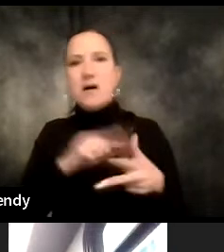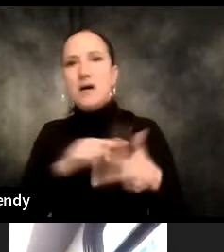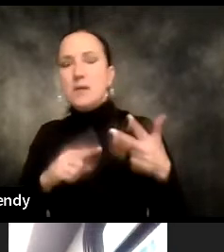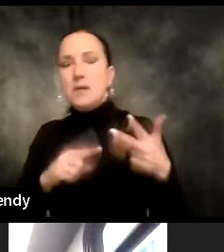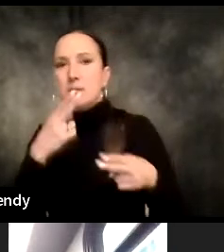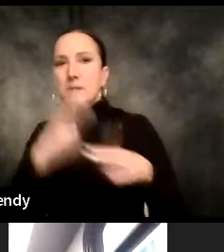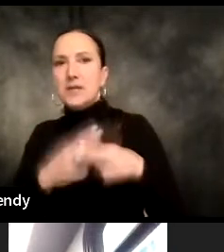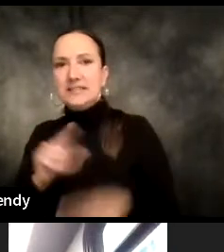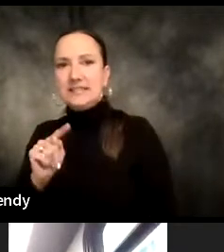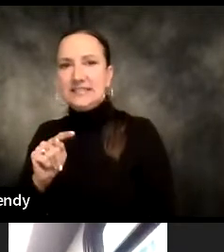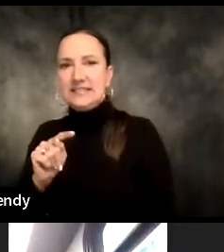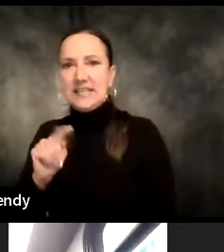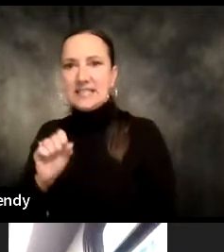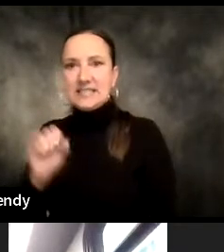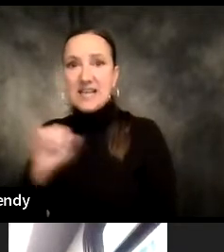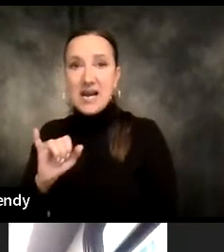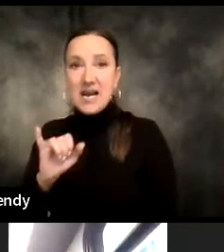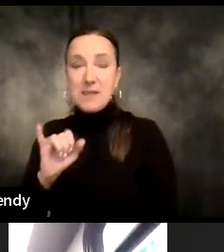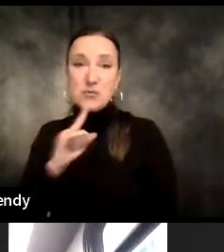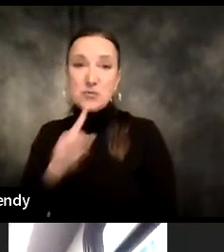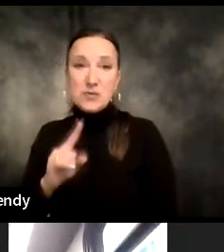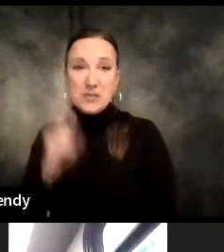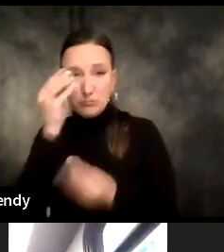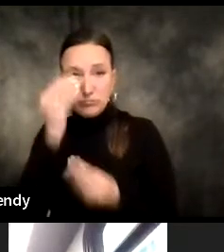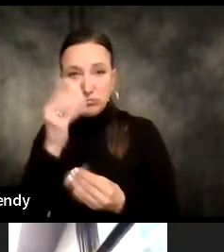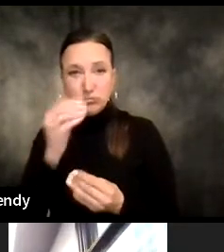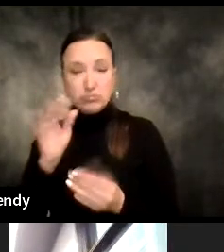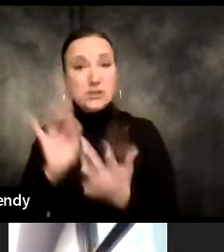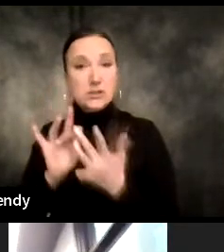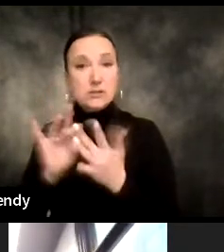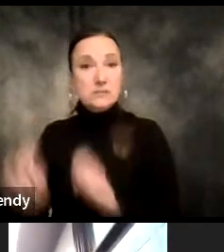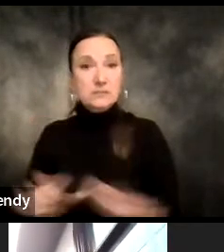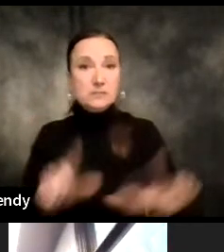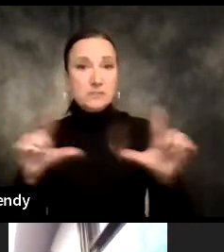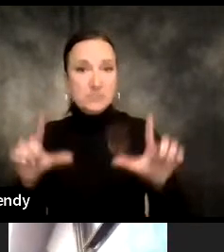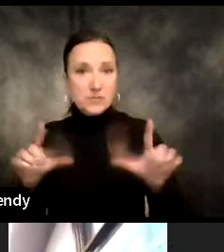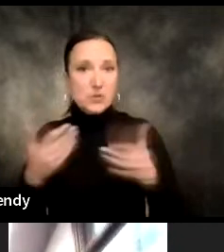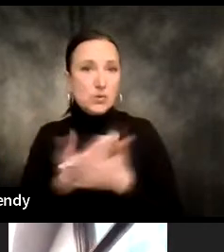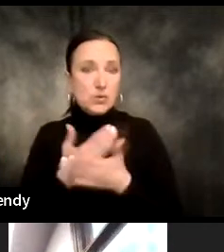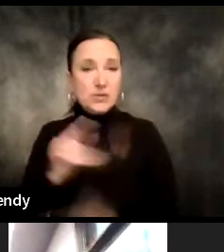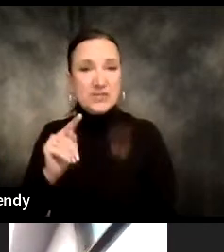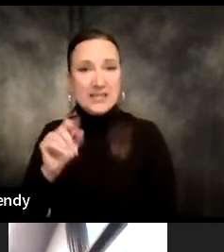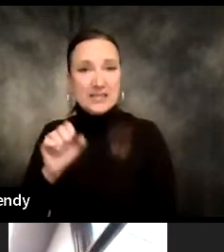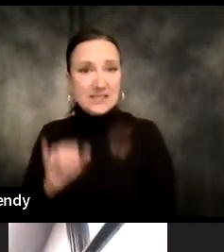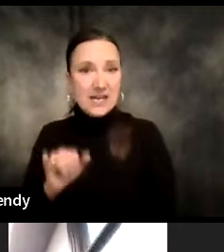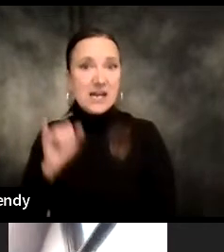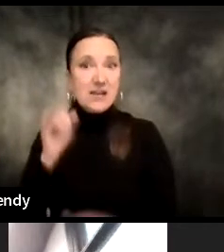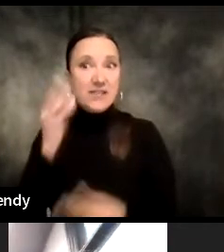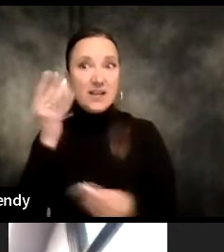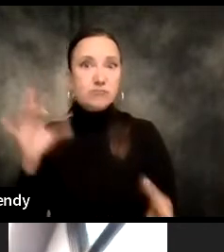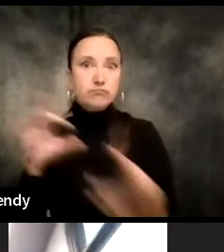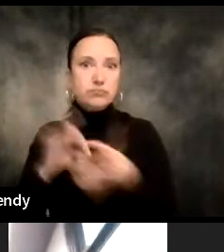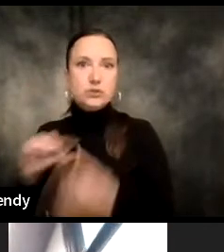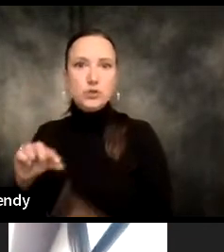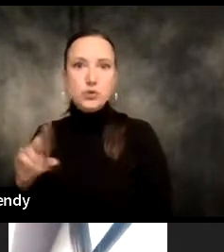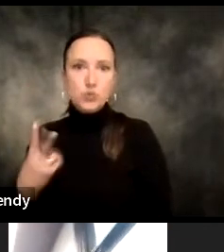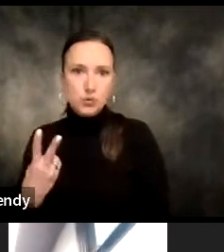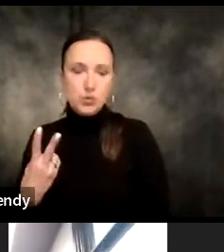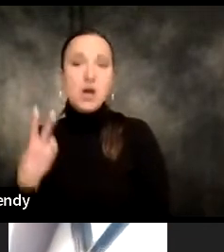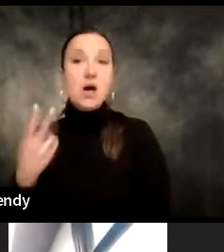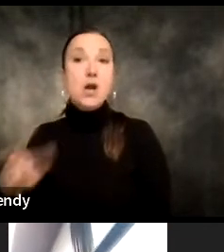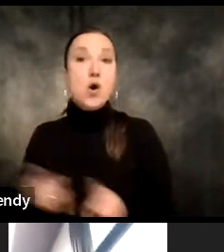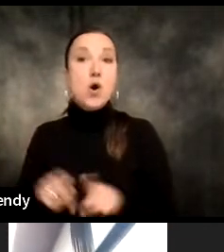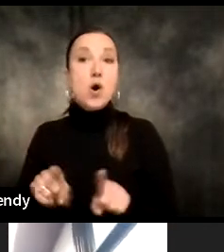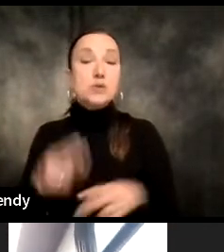about TSIs, but definitely encourage folks to check out the dashboard to see the new TSIs that are prioritized for Q2. And I also wanted to mention that I